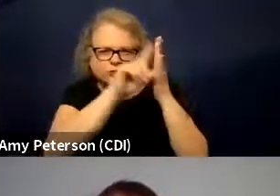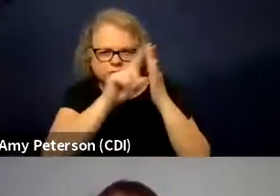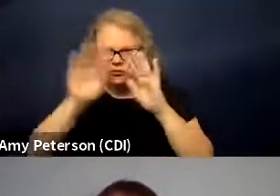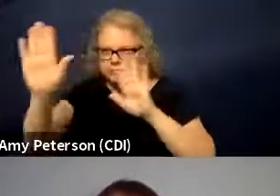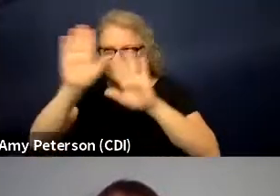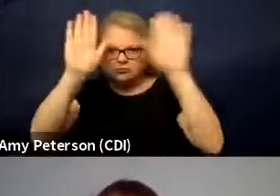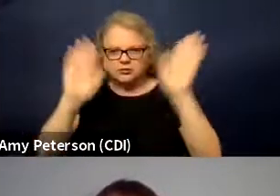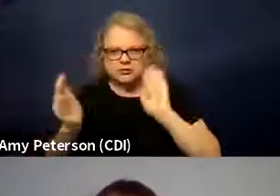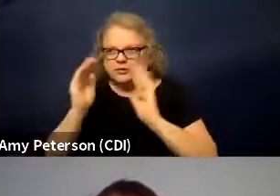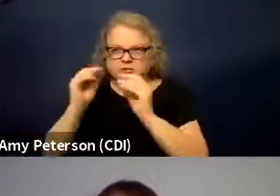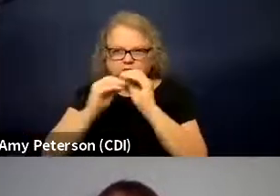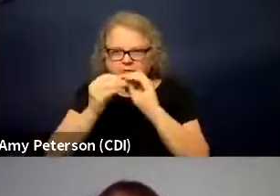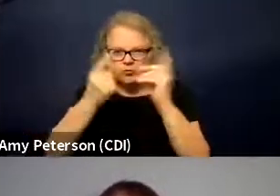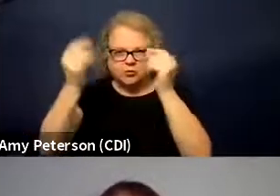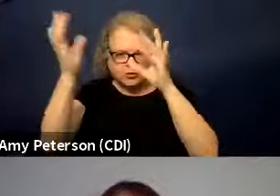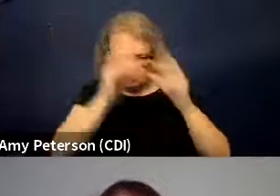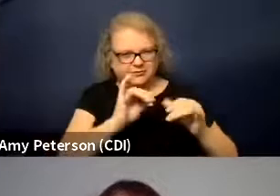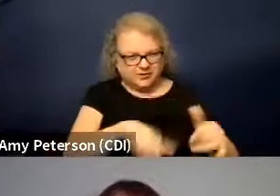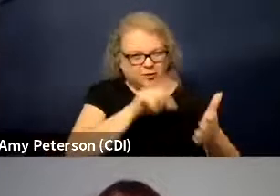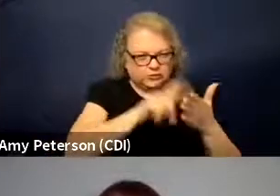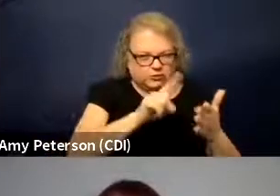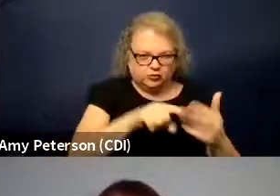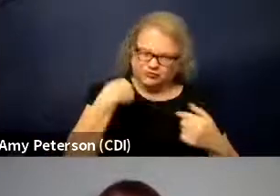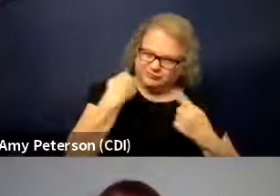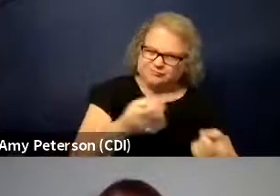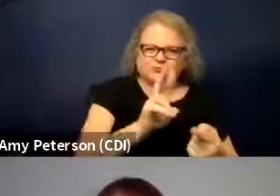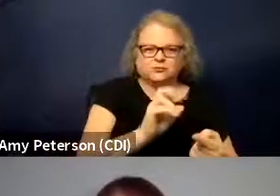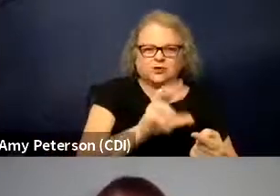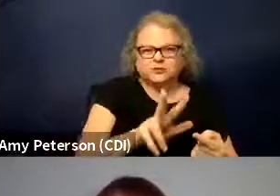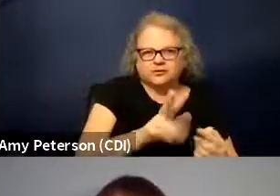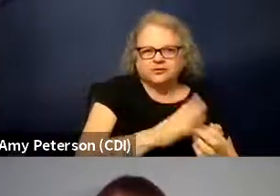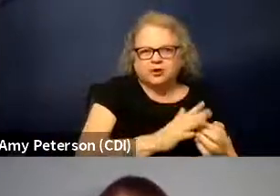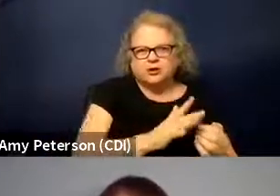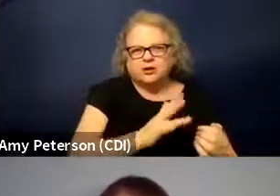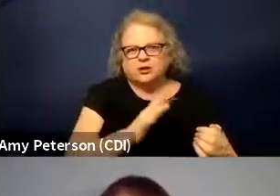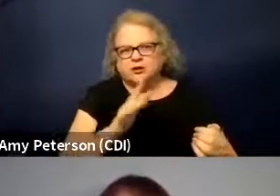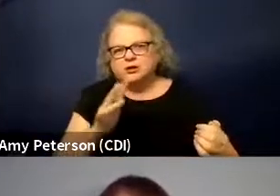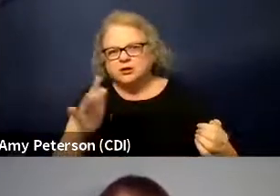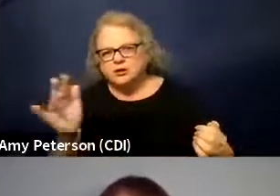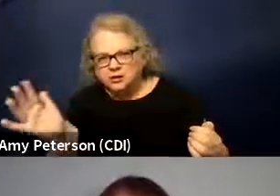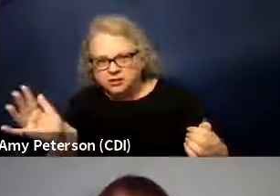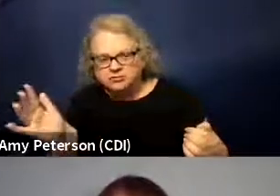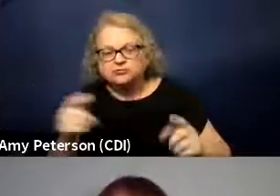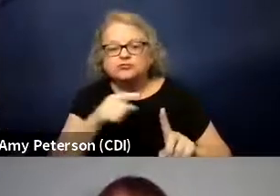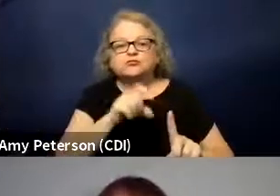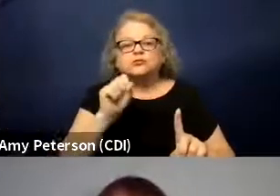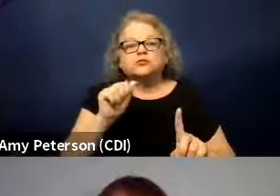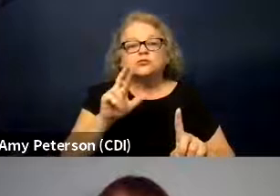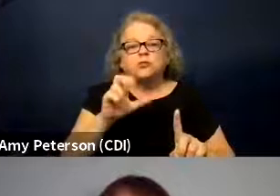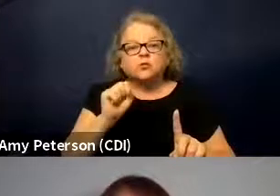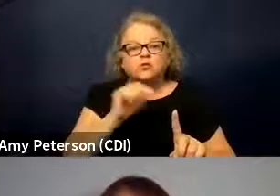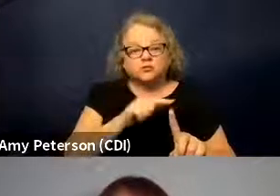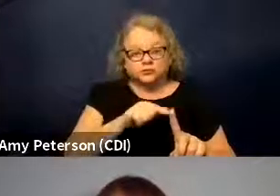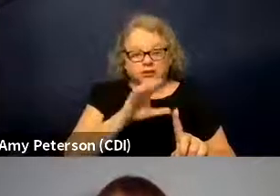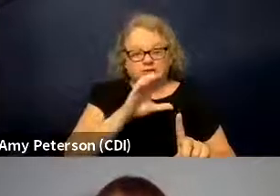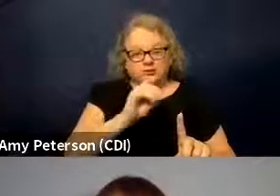of 2020, they sequenced the genetic code. They figured out the exact